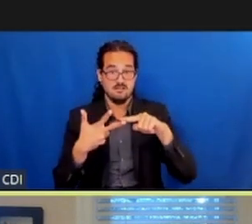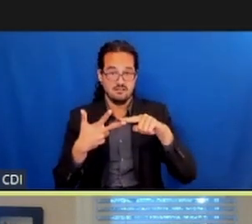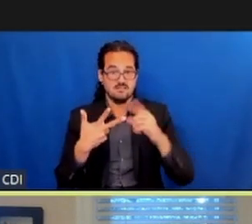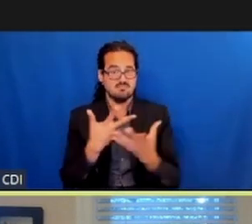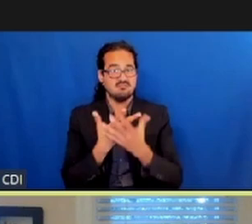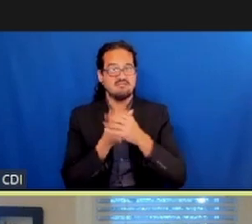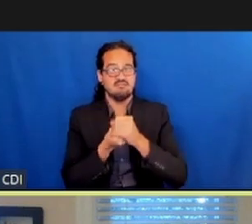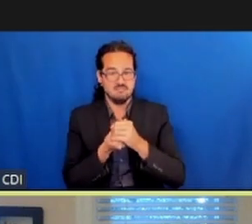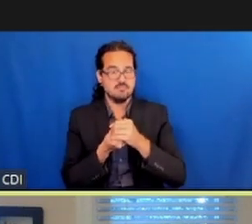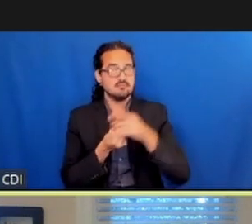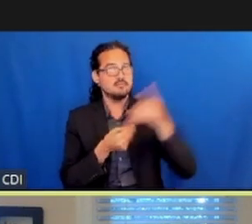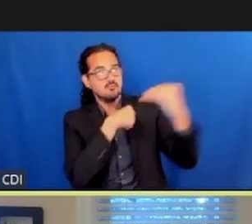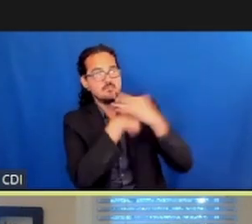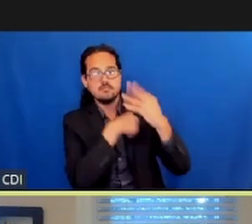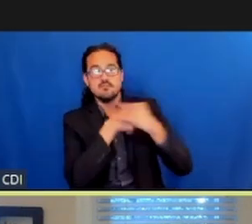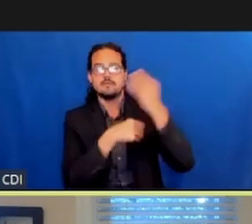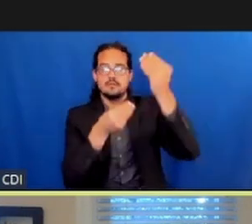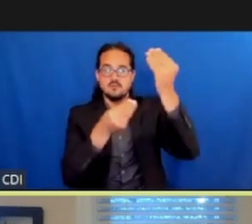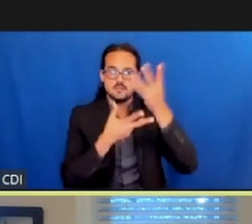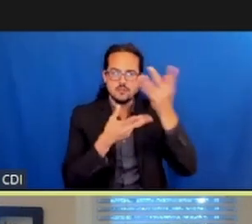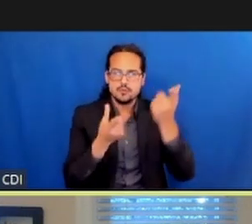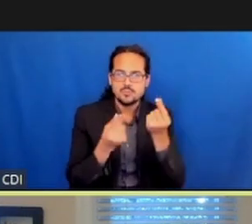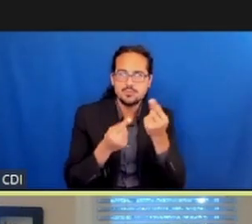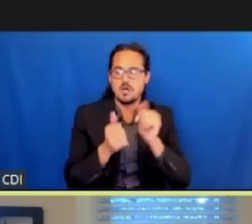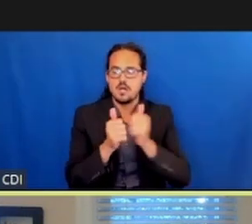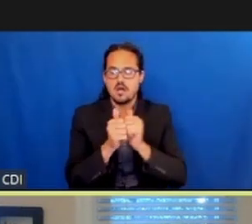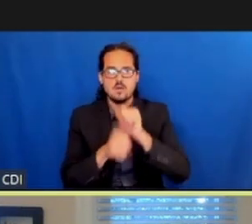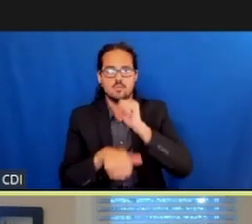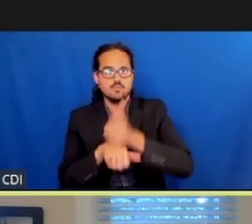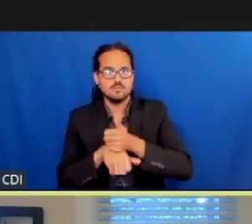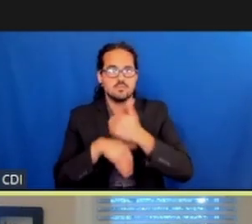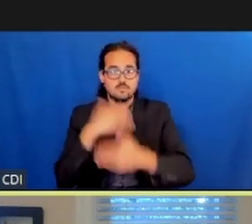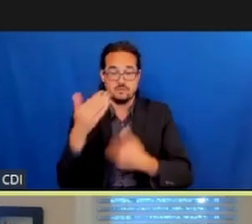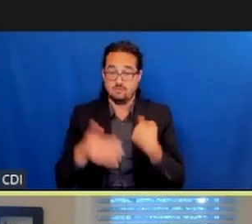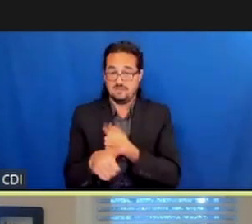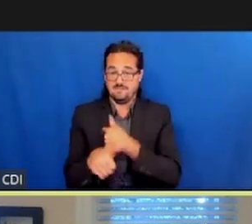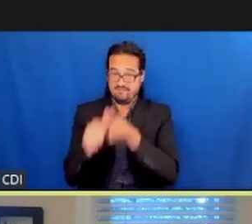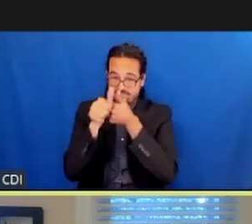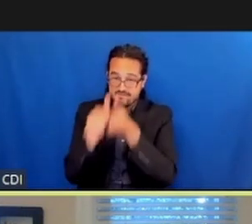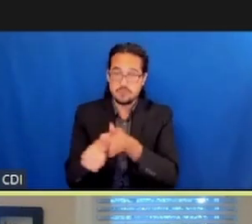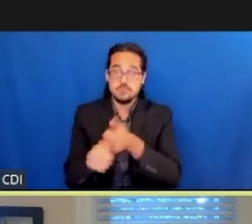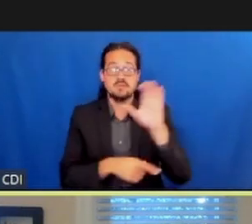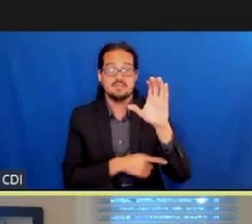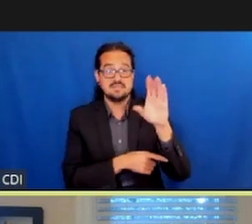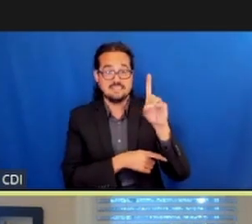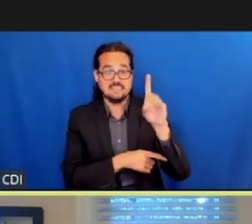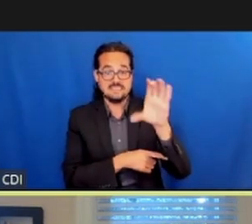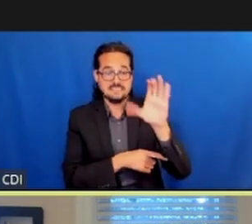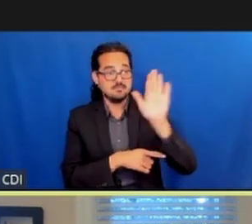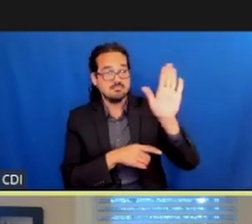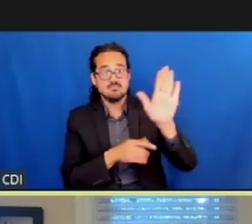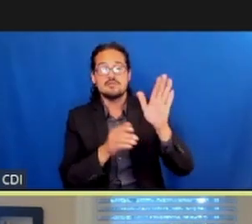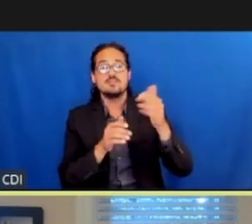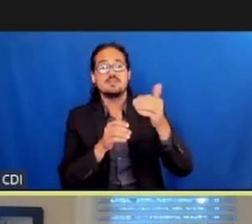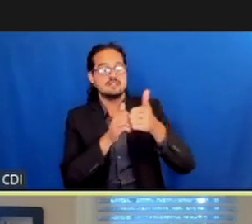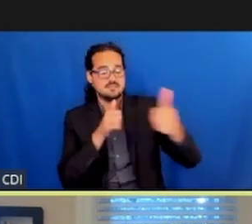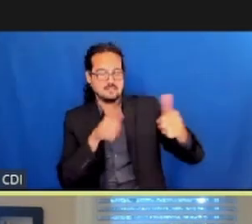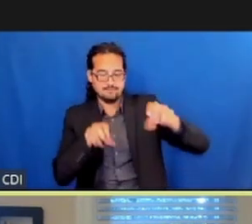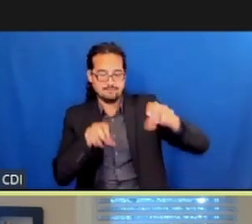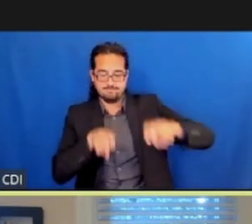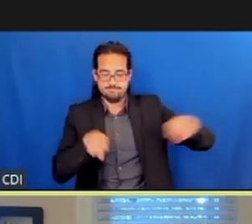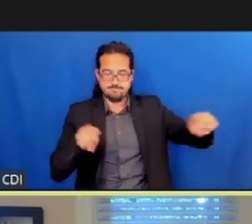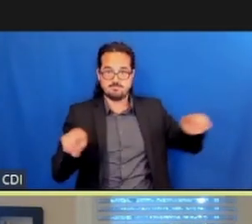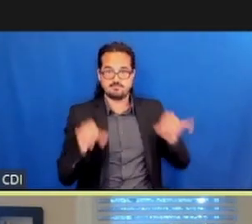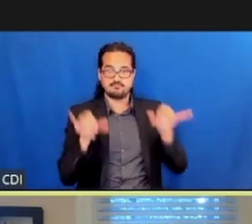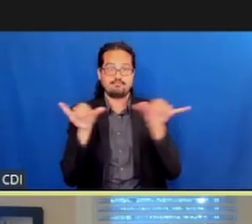from the CDC's physical distancing. At the school level, it's been reduced to 3 feet between students, but that's where we still are now. We are anticipating